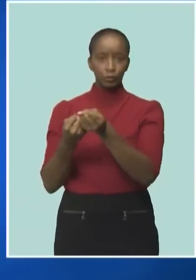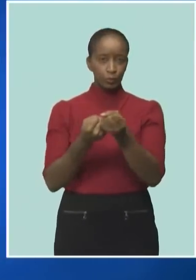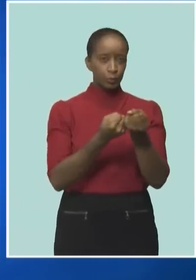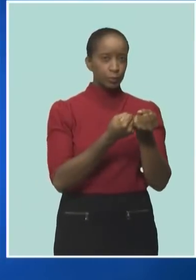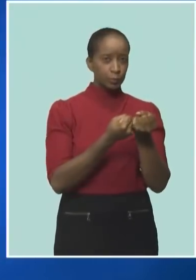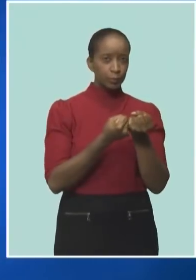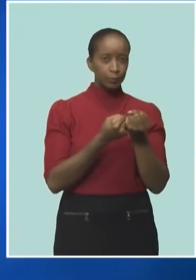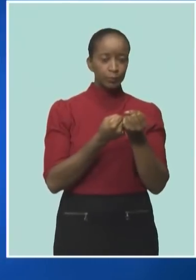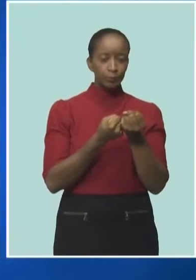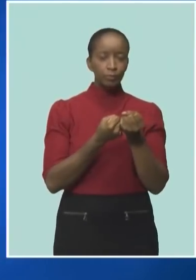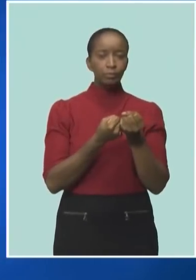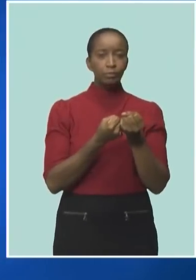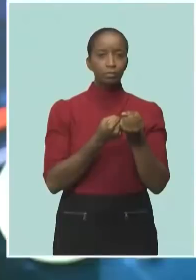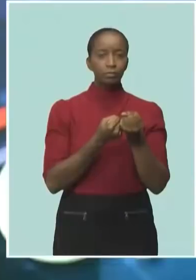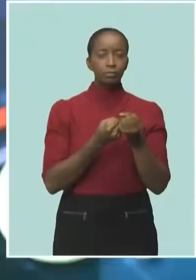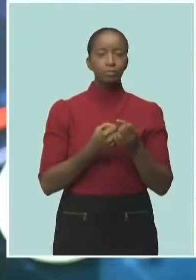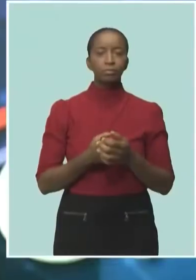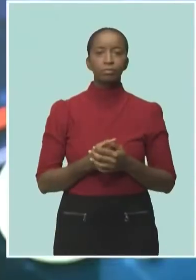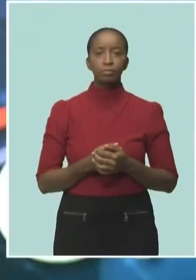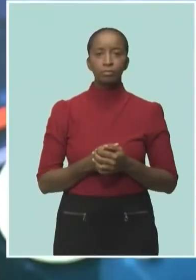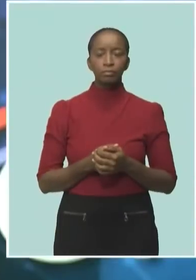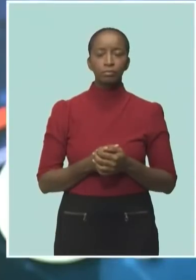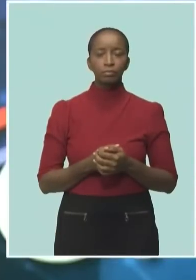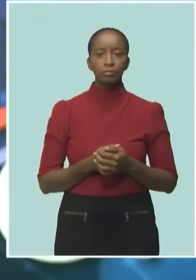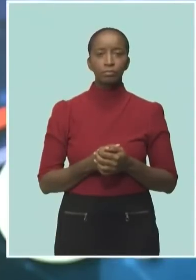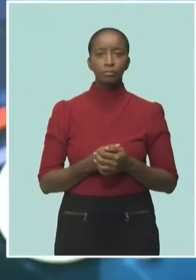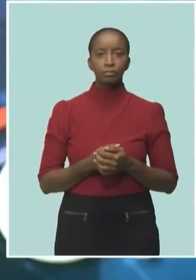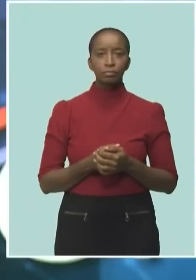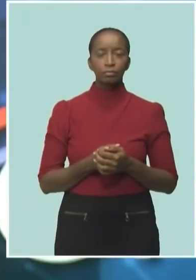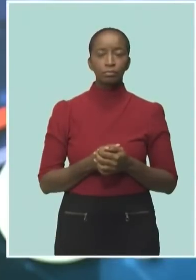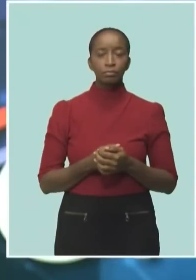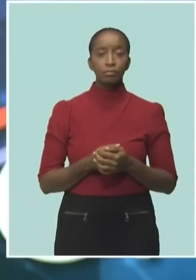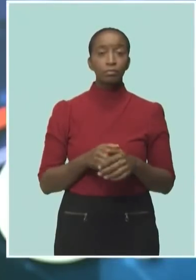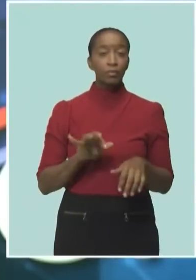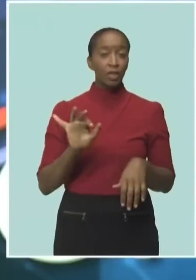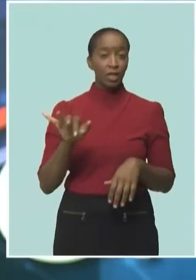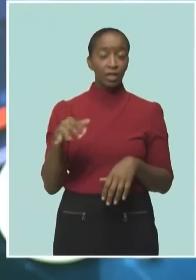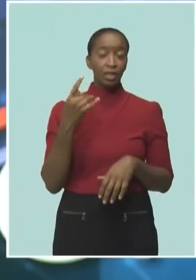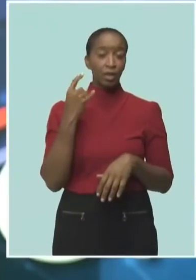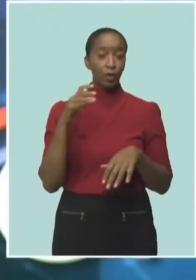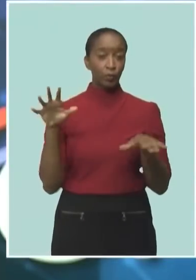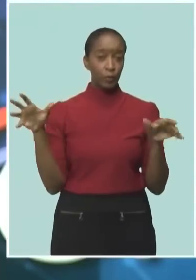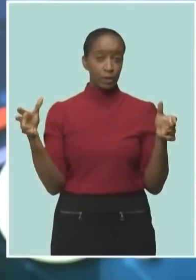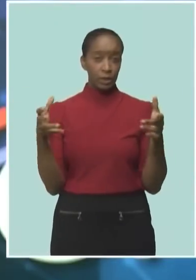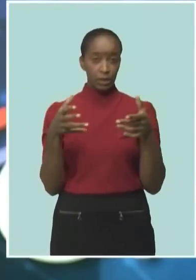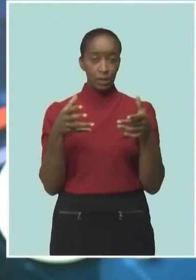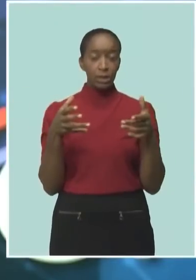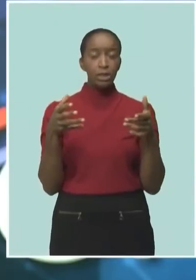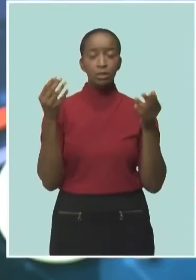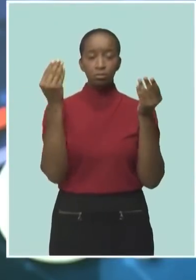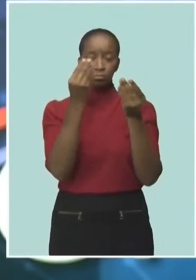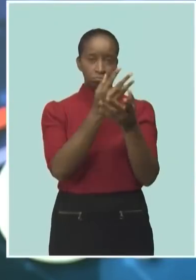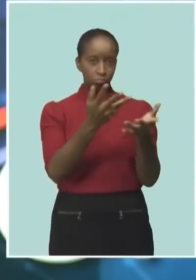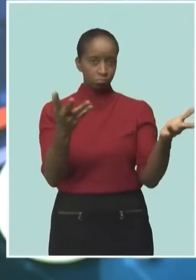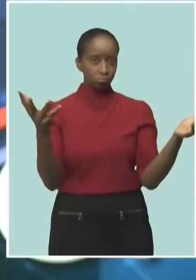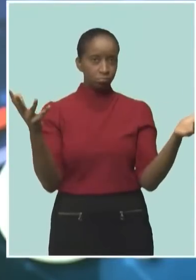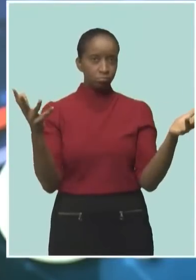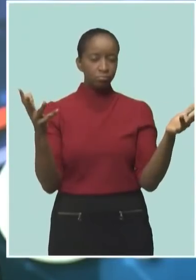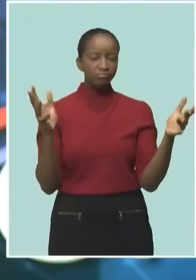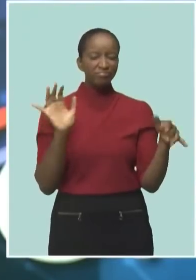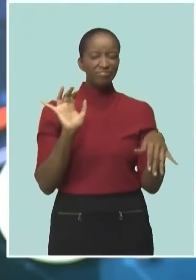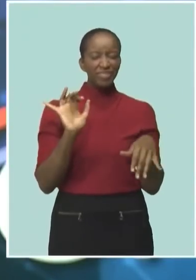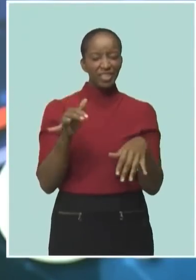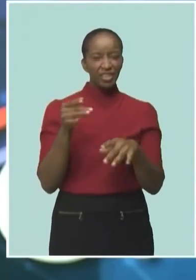Easy ethos. The corporate event told the meeting reaching the milestone for the two companies was not as